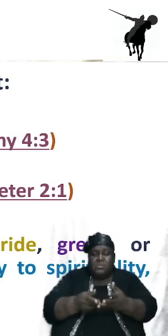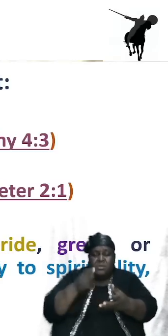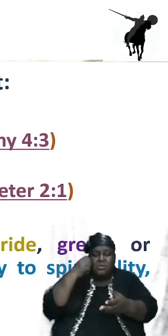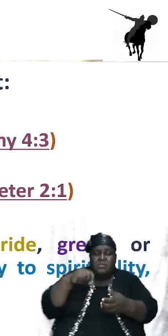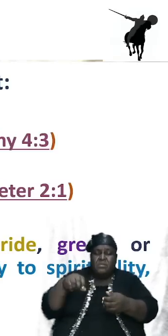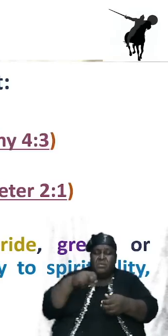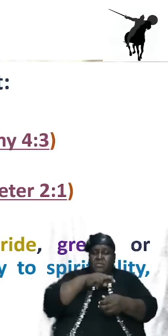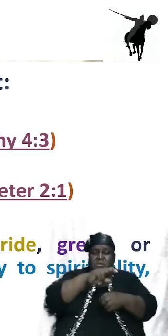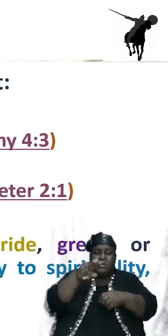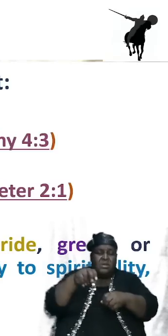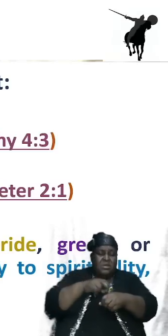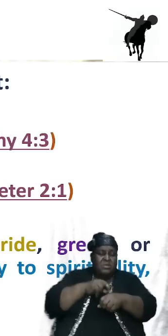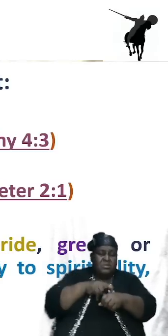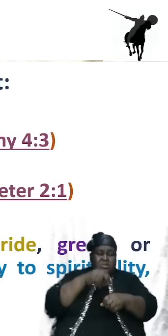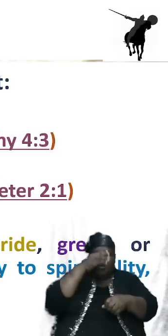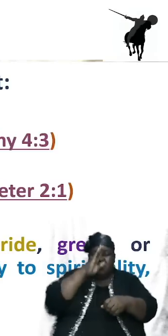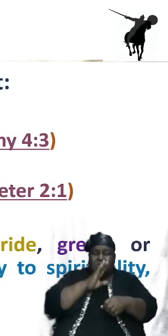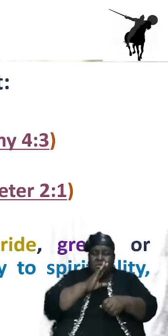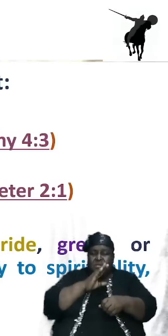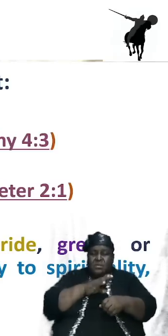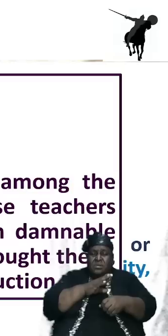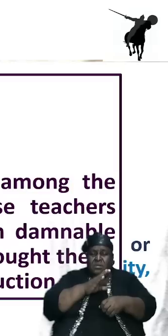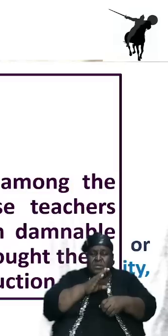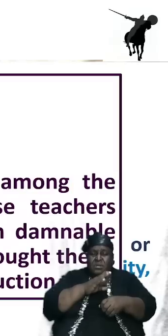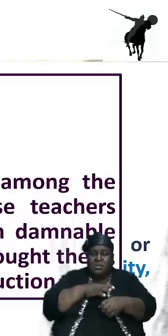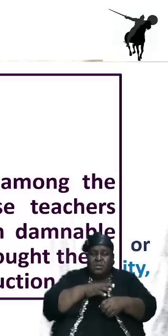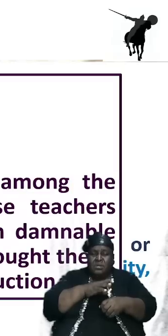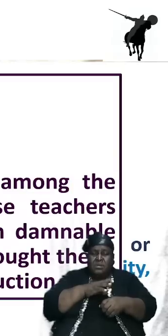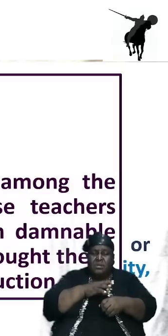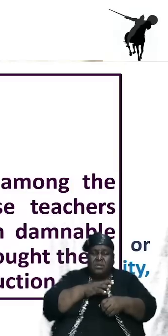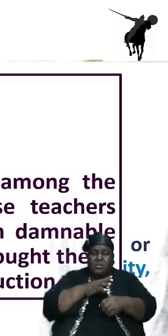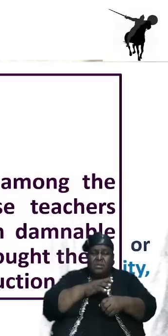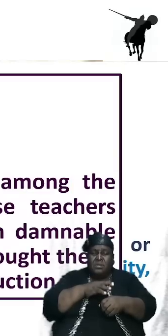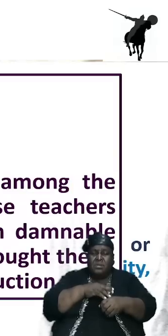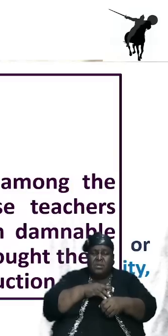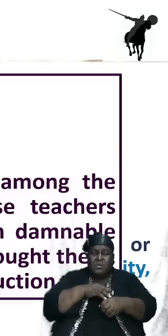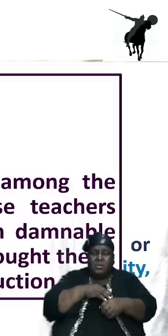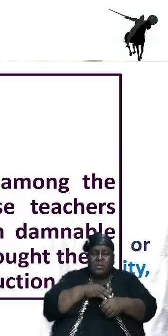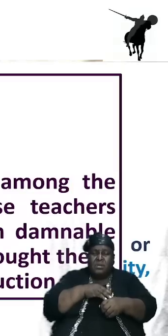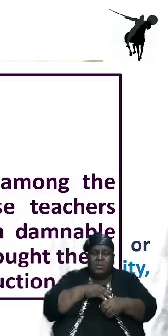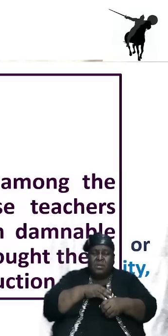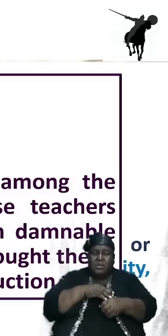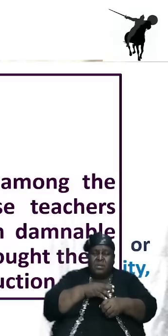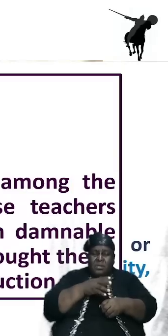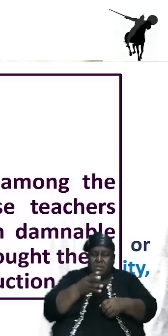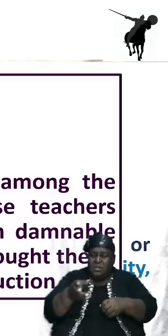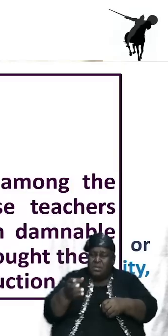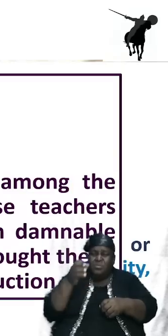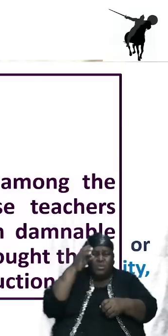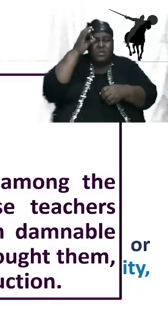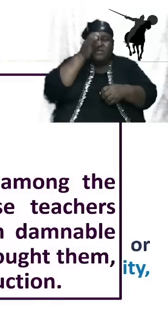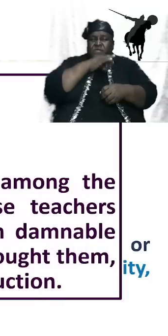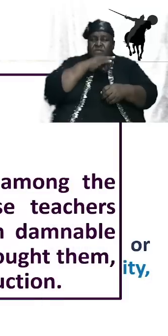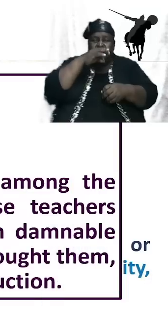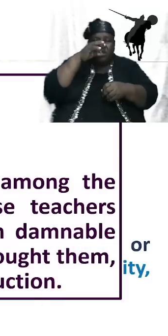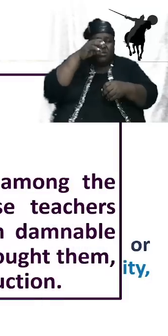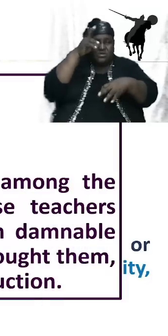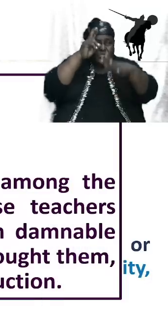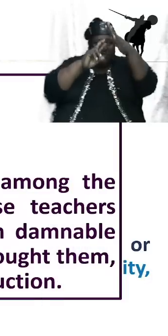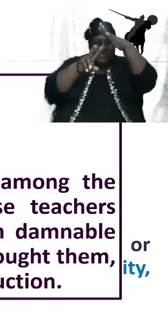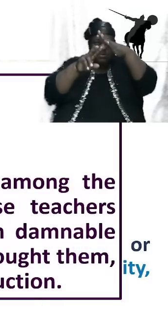or salvation. Look at 2 Peter chapter 2 and verse 1. It says, but there were false prophets also among the